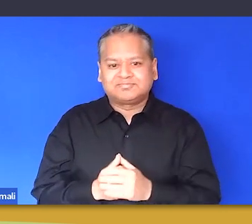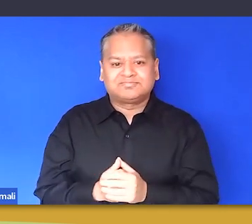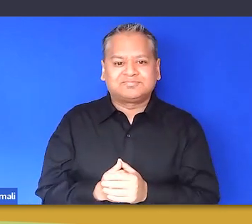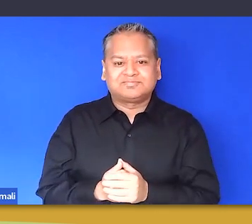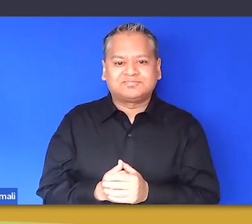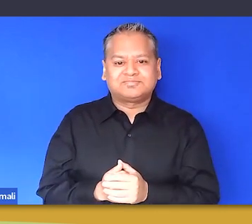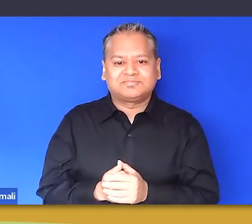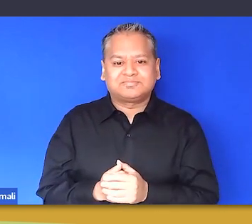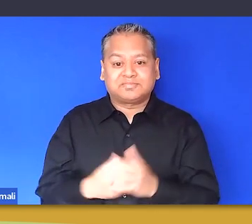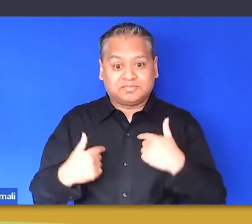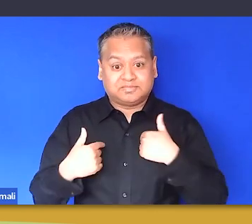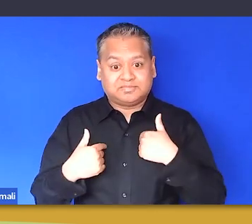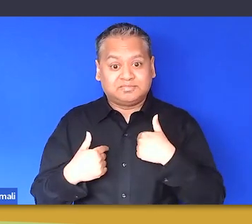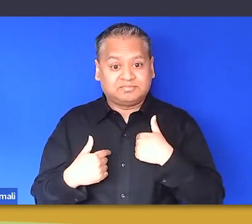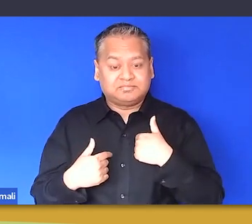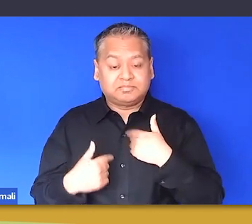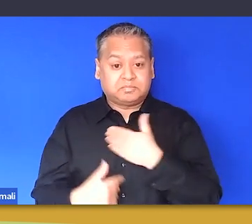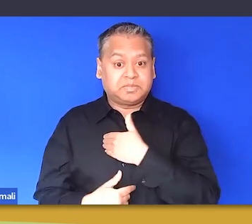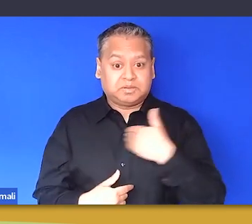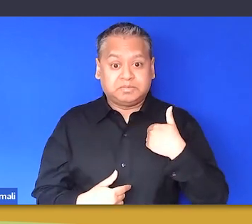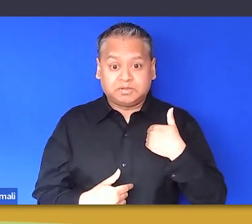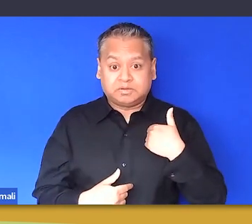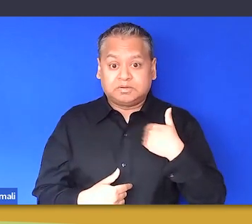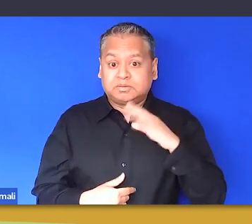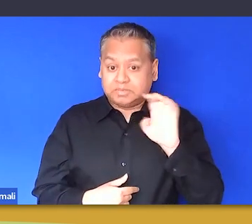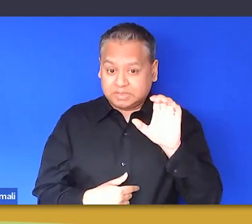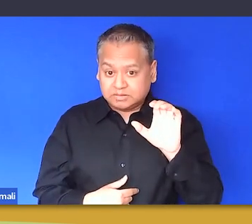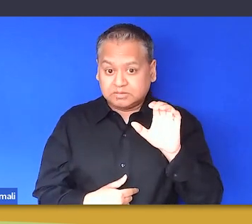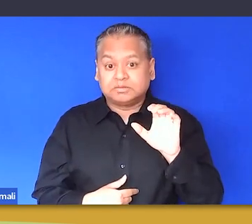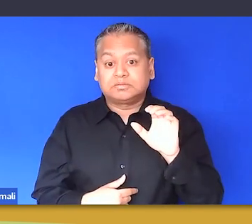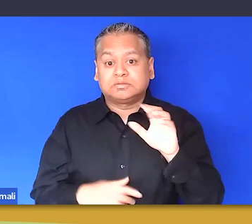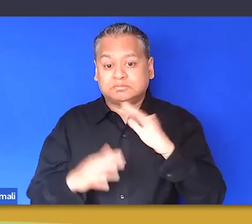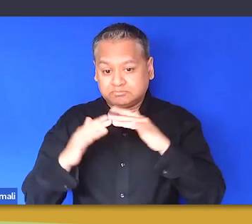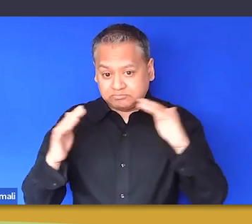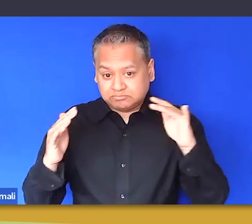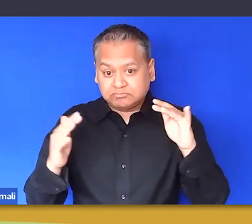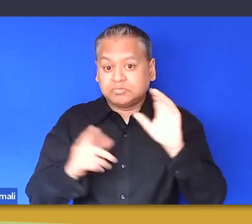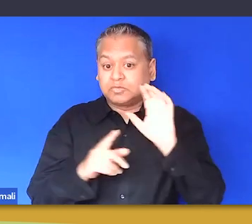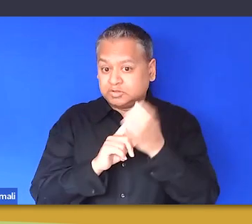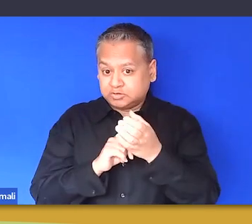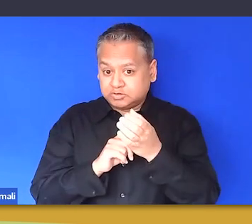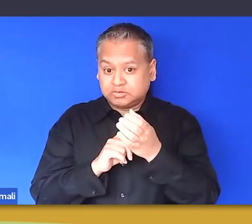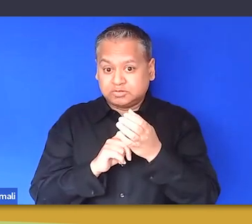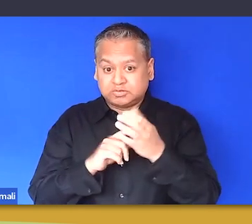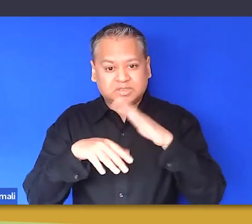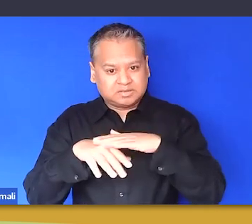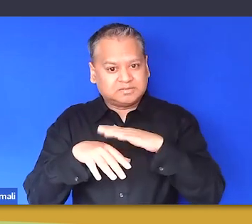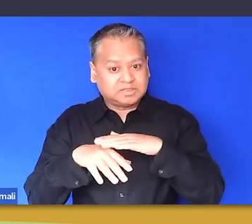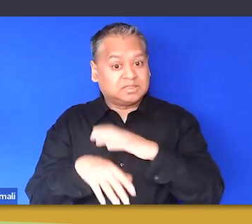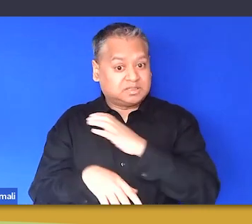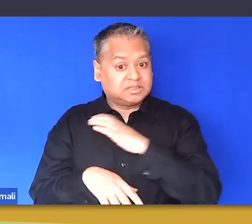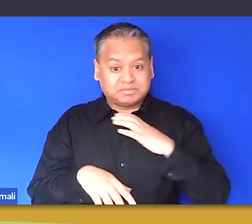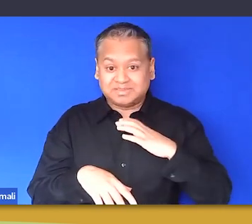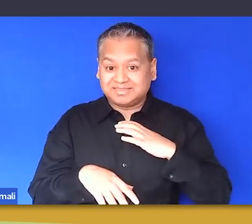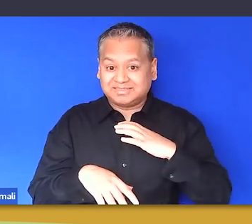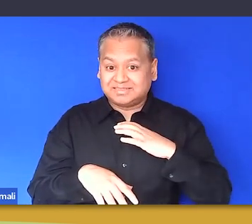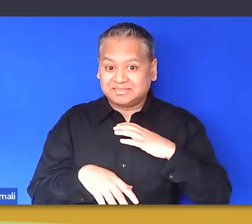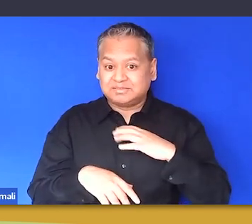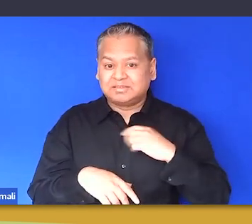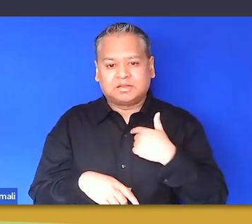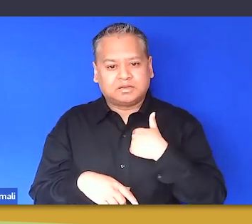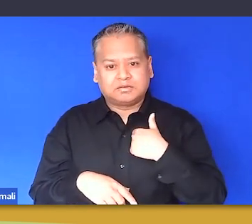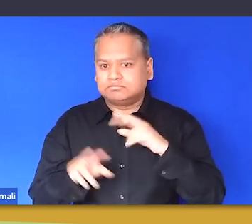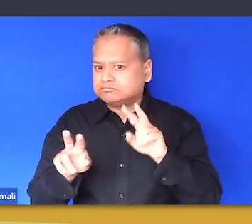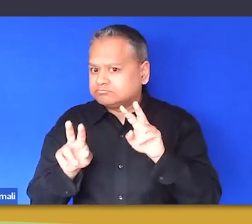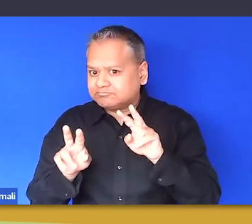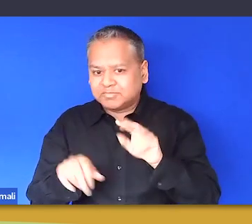Multicultural Advisory Council, I look forward to working with you and the provincial government to stamp out racism and systemic